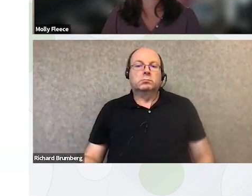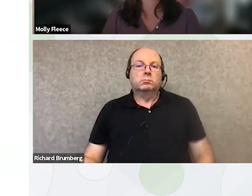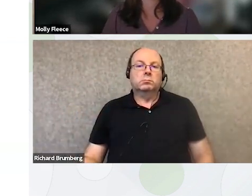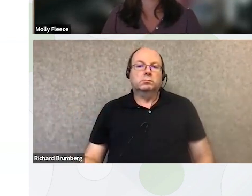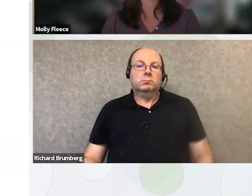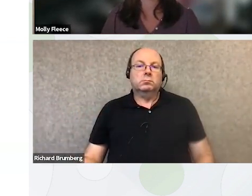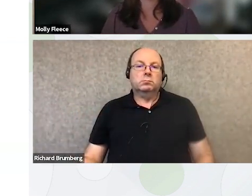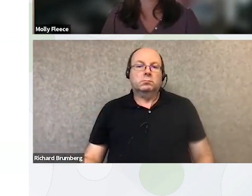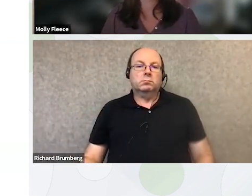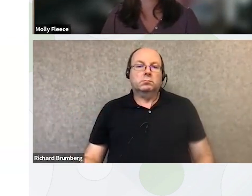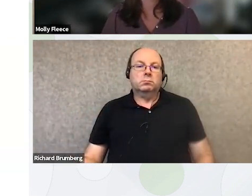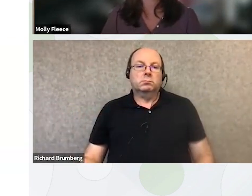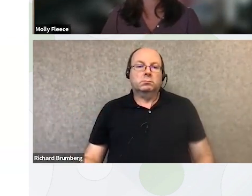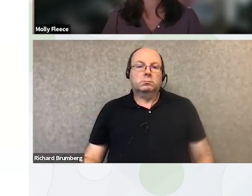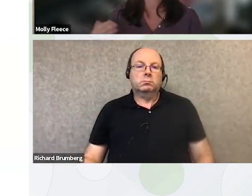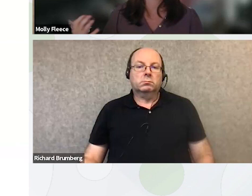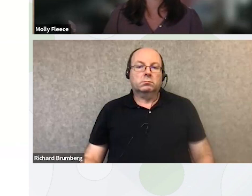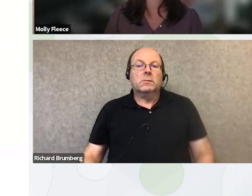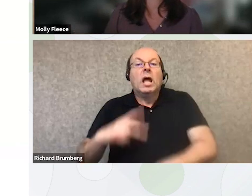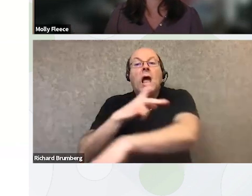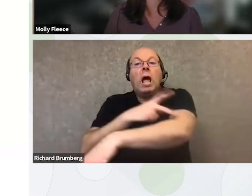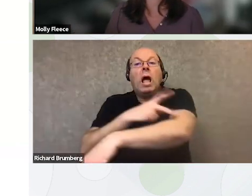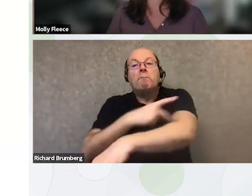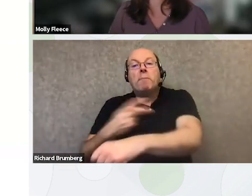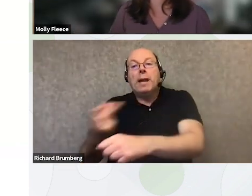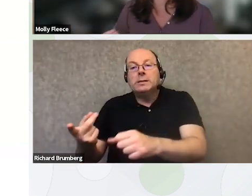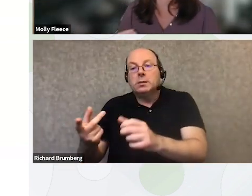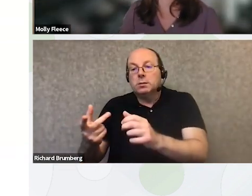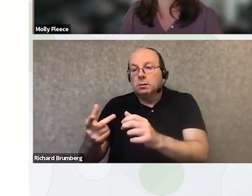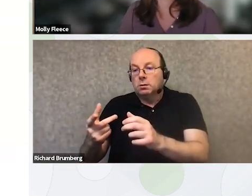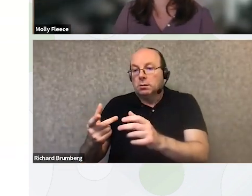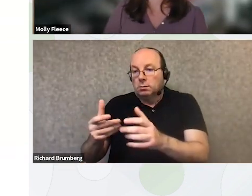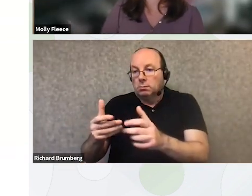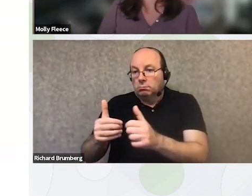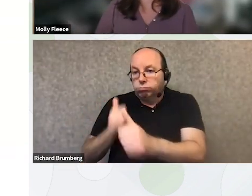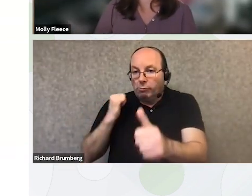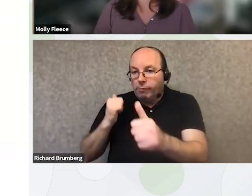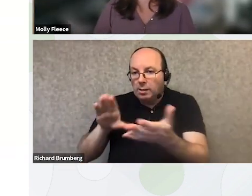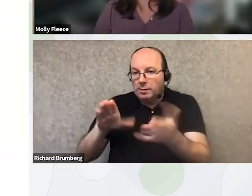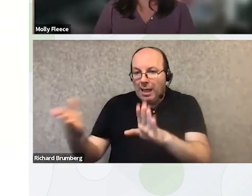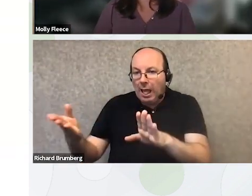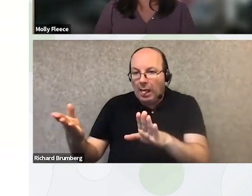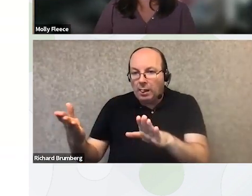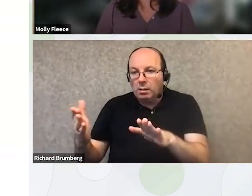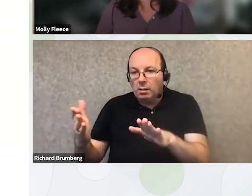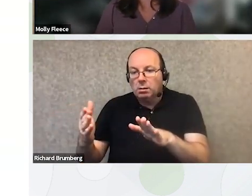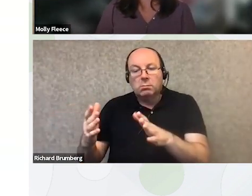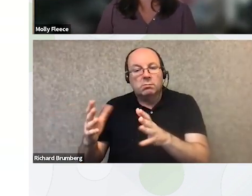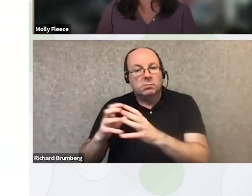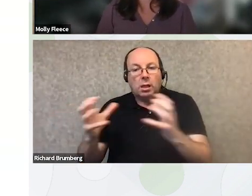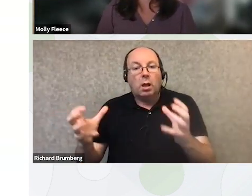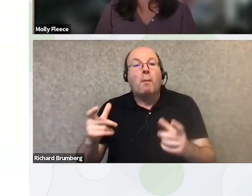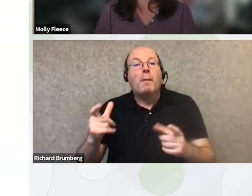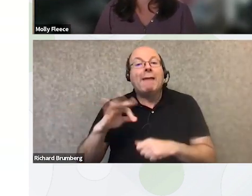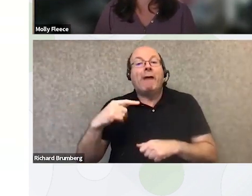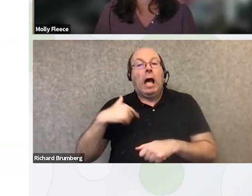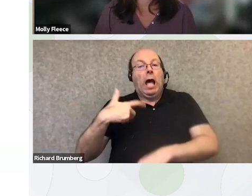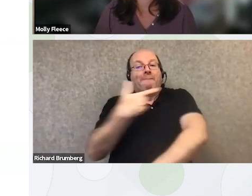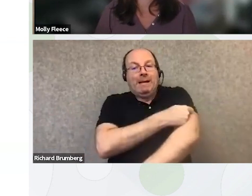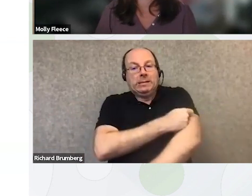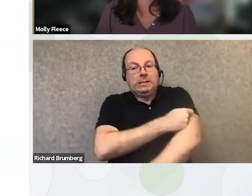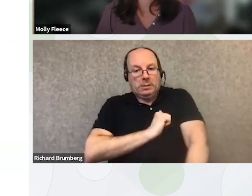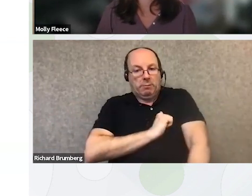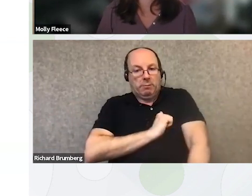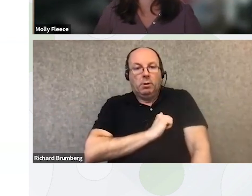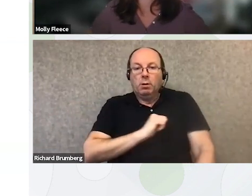work to decrease patient mortality other than caring for patients, but simply by us getting vaccinated, there